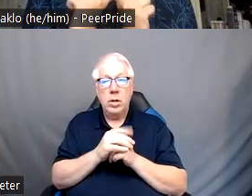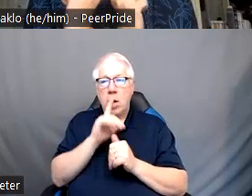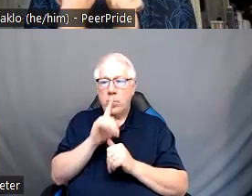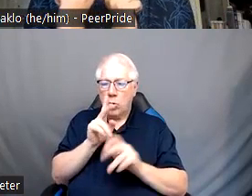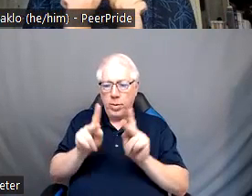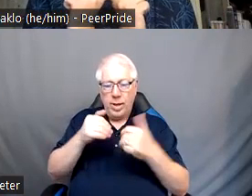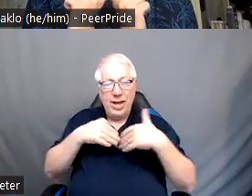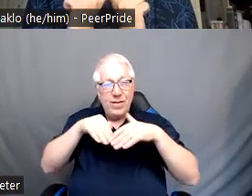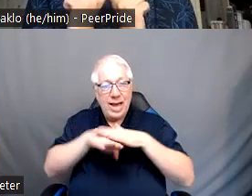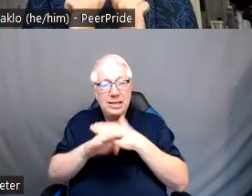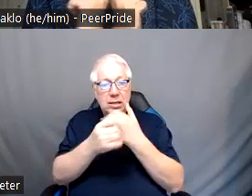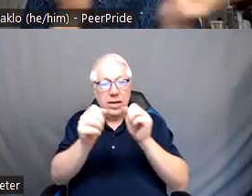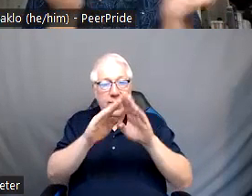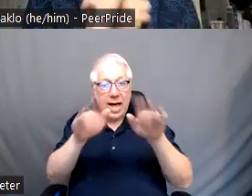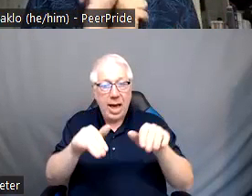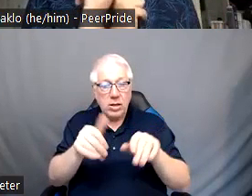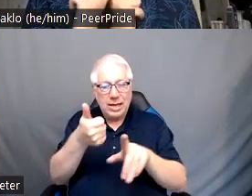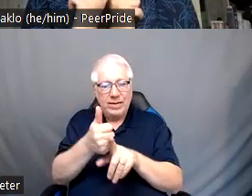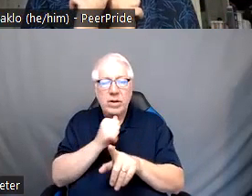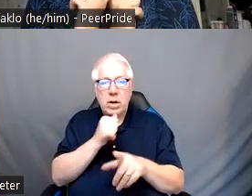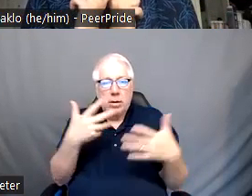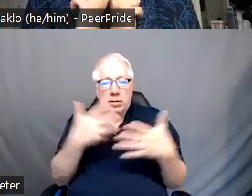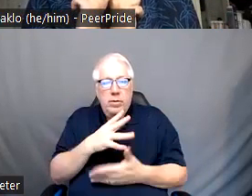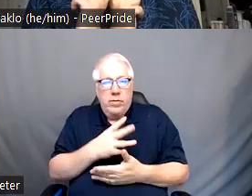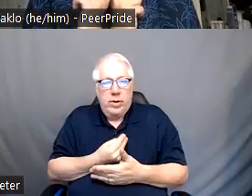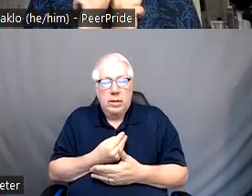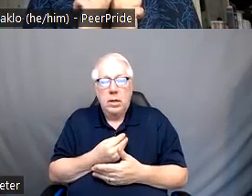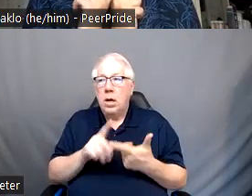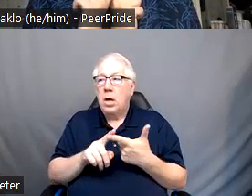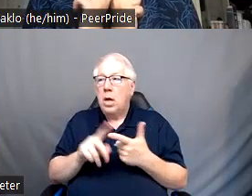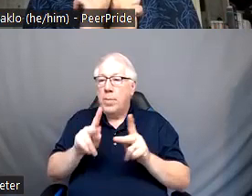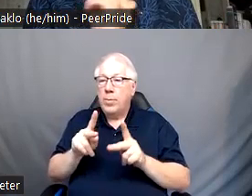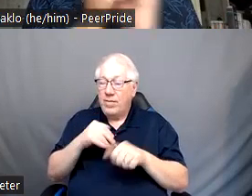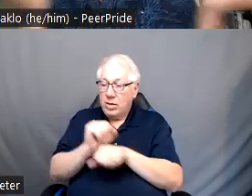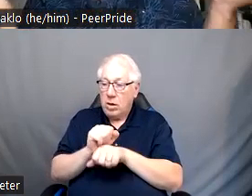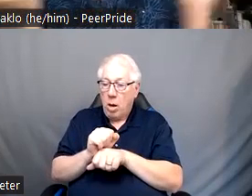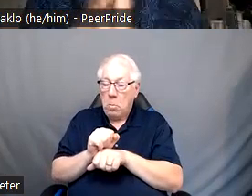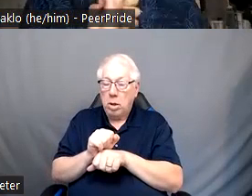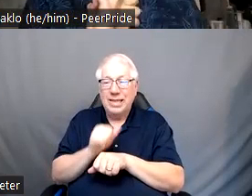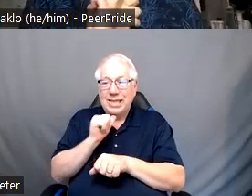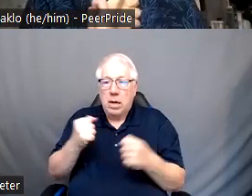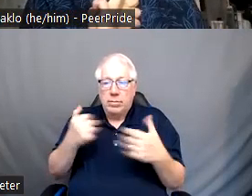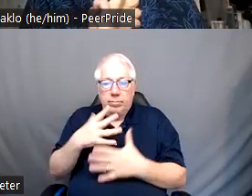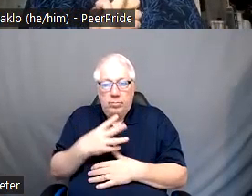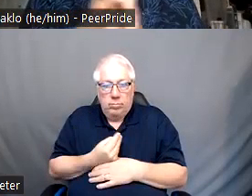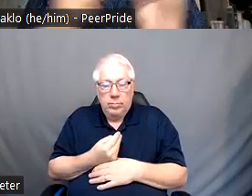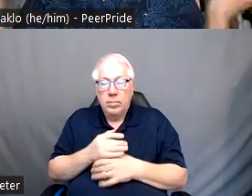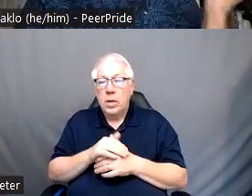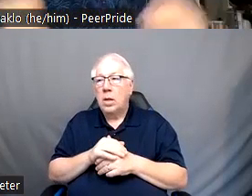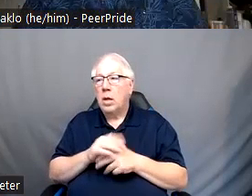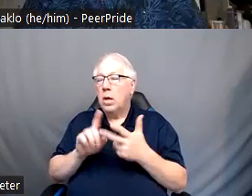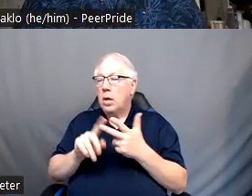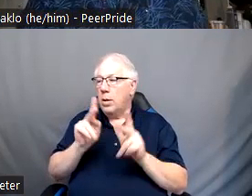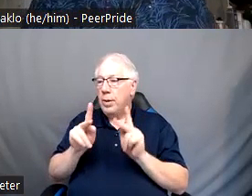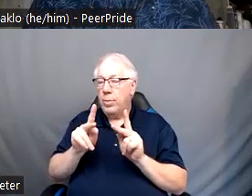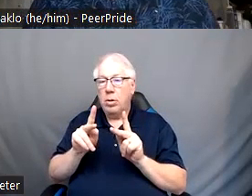have access to safe housing that's not transphobic, ensuring that people have access to a job that's not transphobic, ensuring that people,